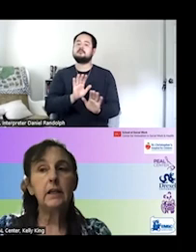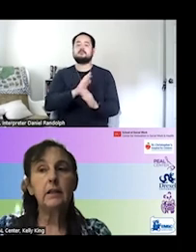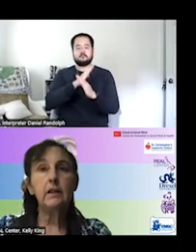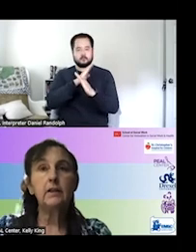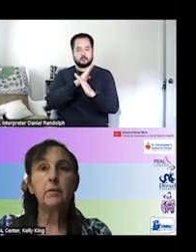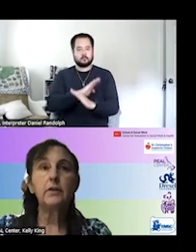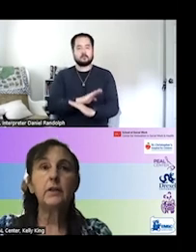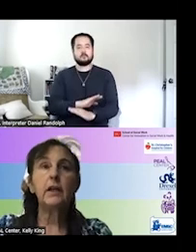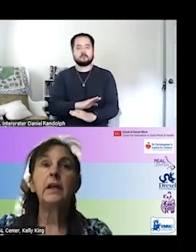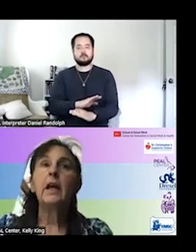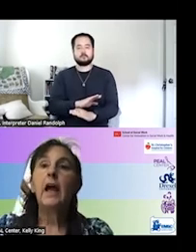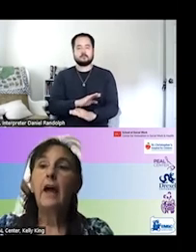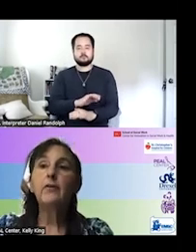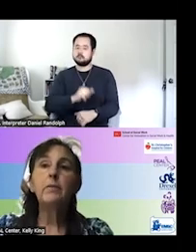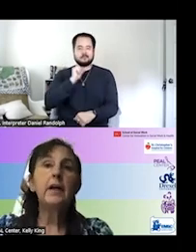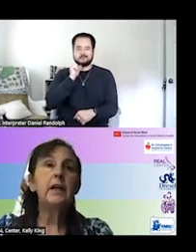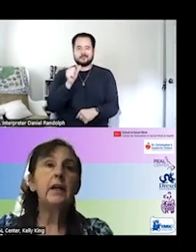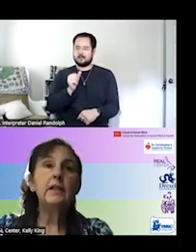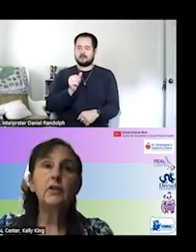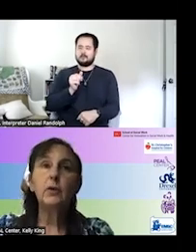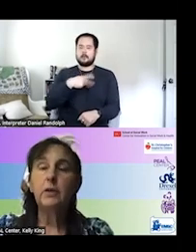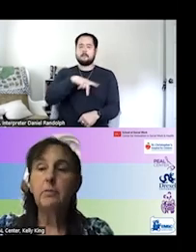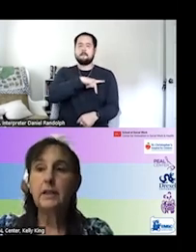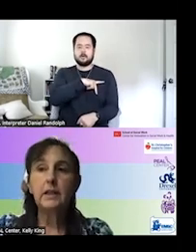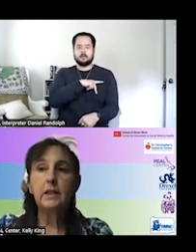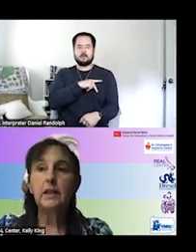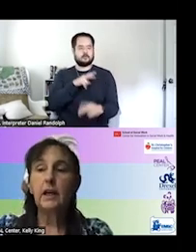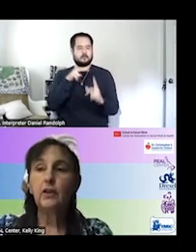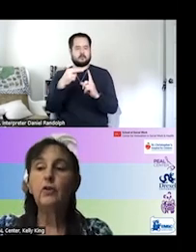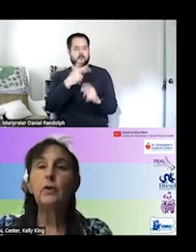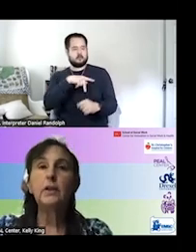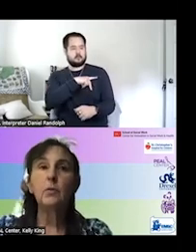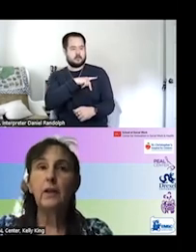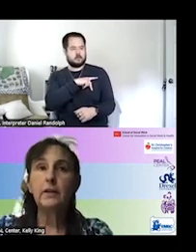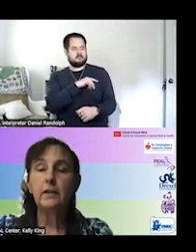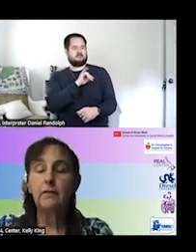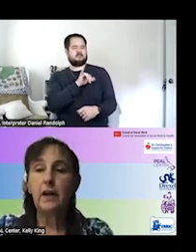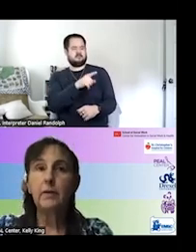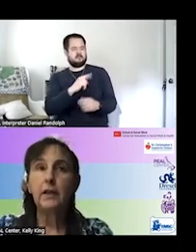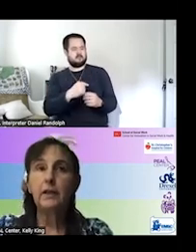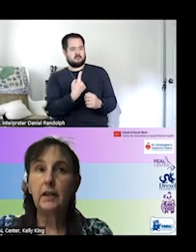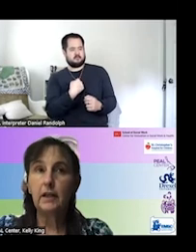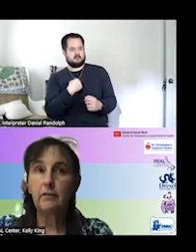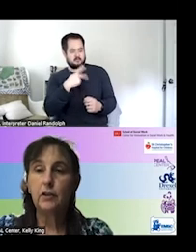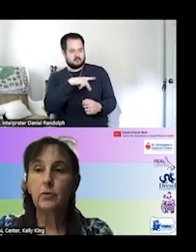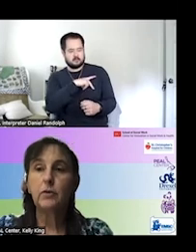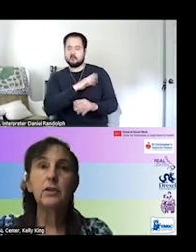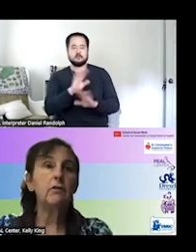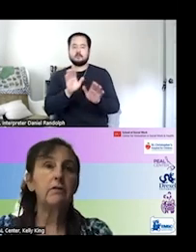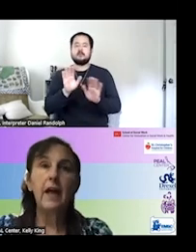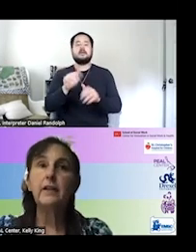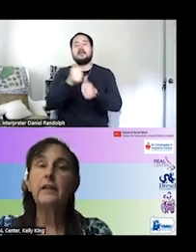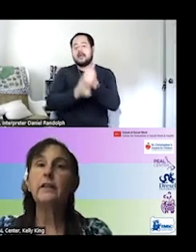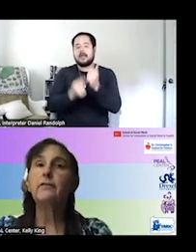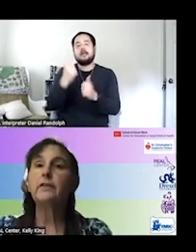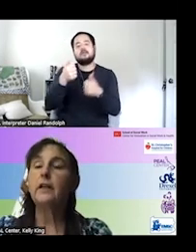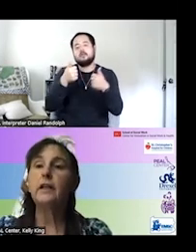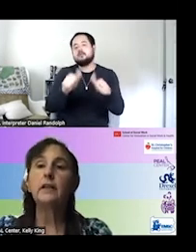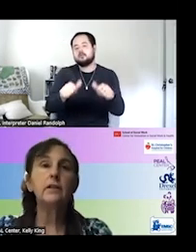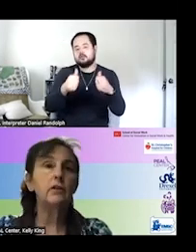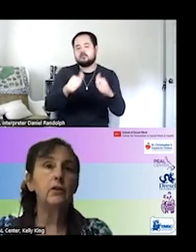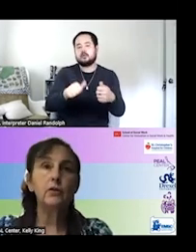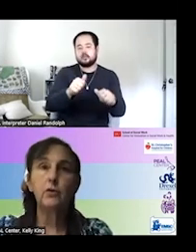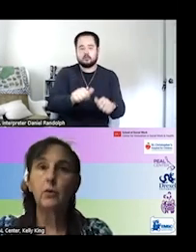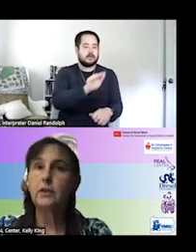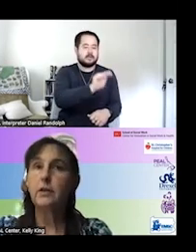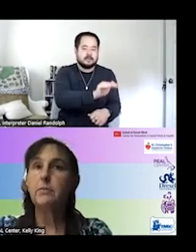not to take things personally. Everybody is doing the best that they can, you as well as the family and the individual. So validate the